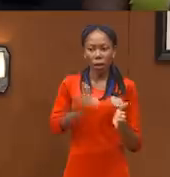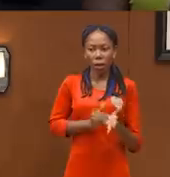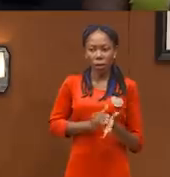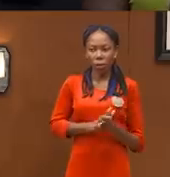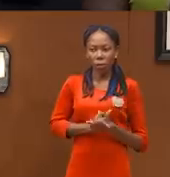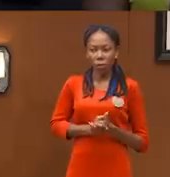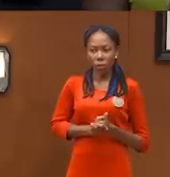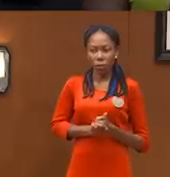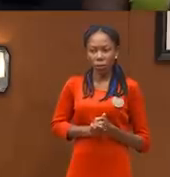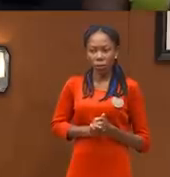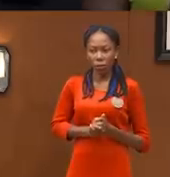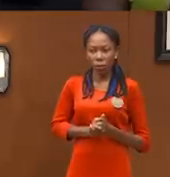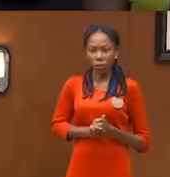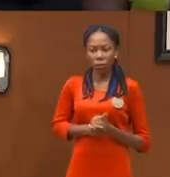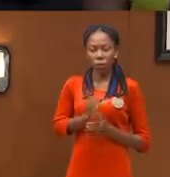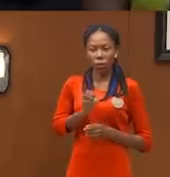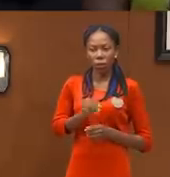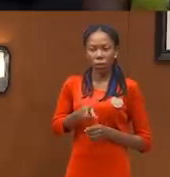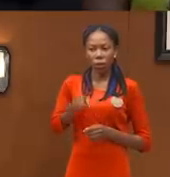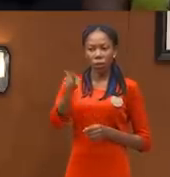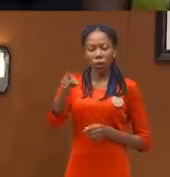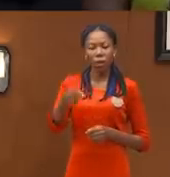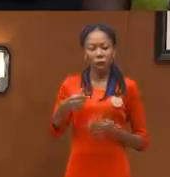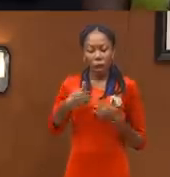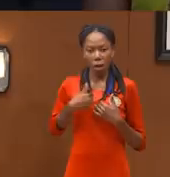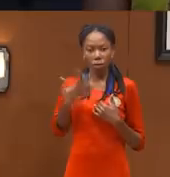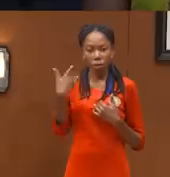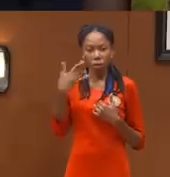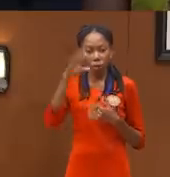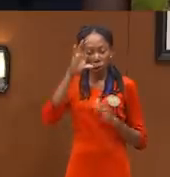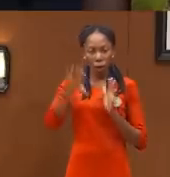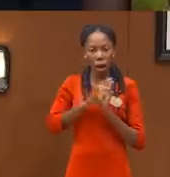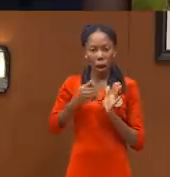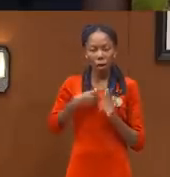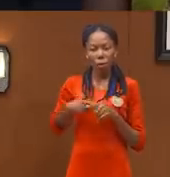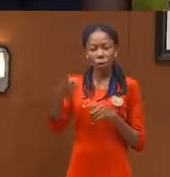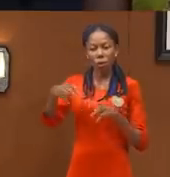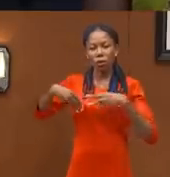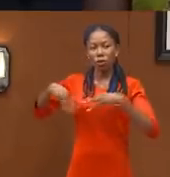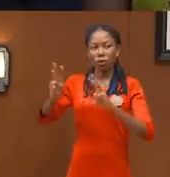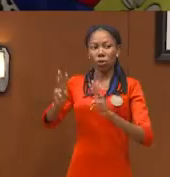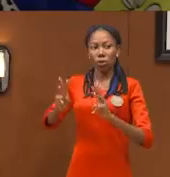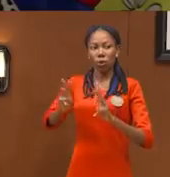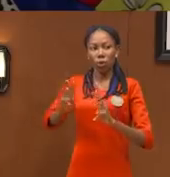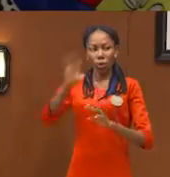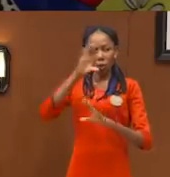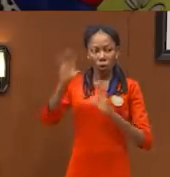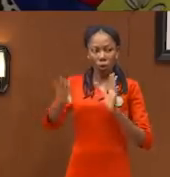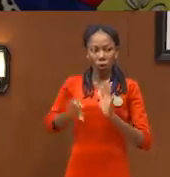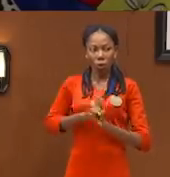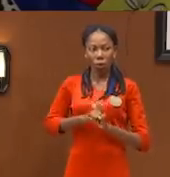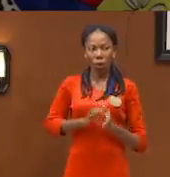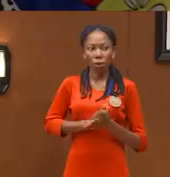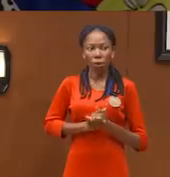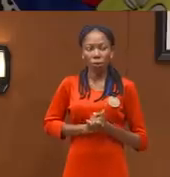actually sold my phone that I had his picture on. I sold the phone. If you have his picture, something we